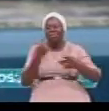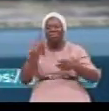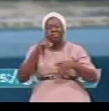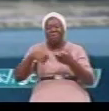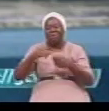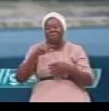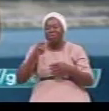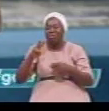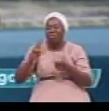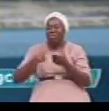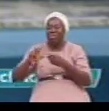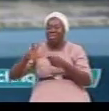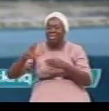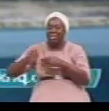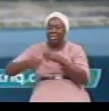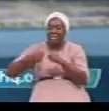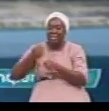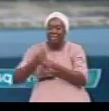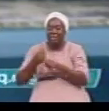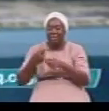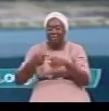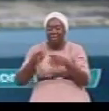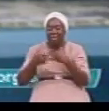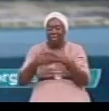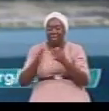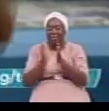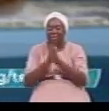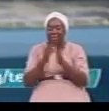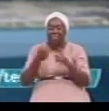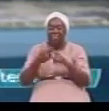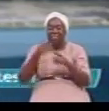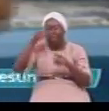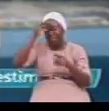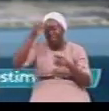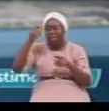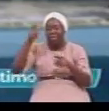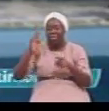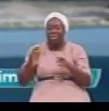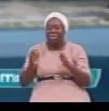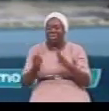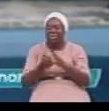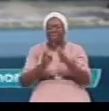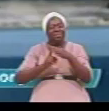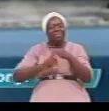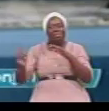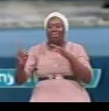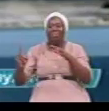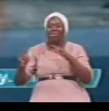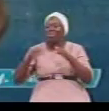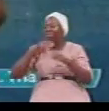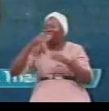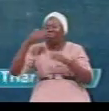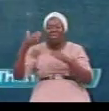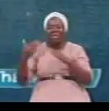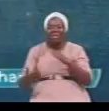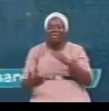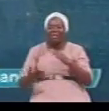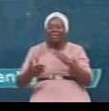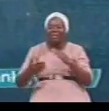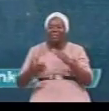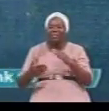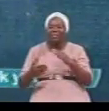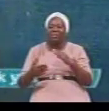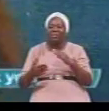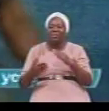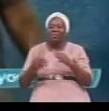2 to 3 years. But after the prayer from the man of God, it has disappeared completely. Oh. Put your Thank